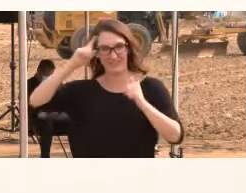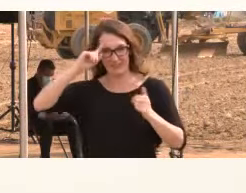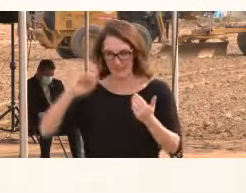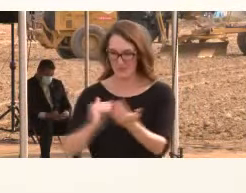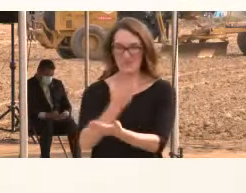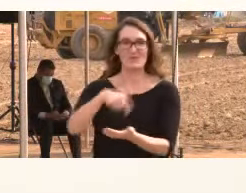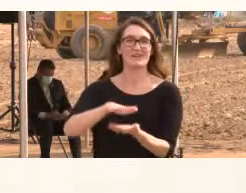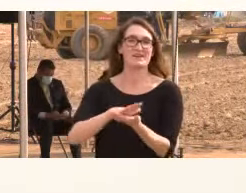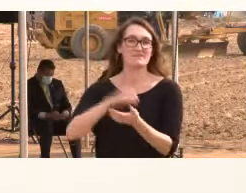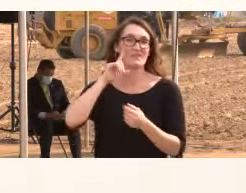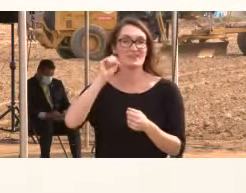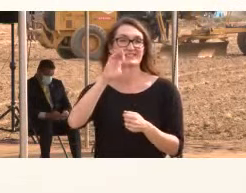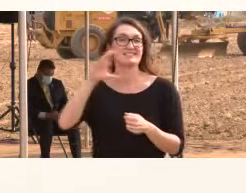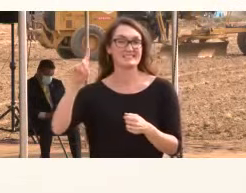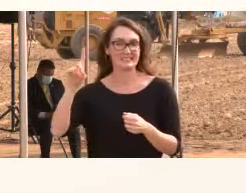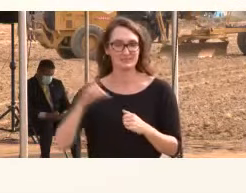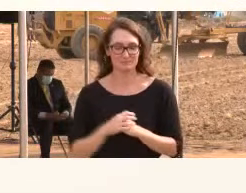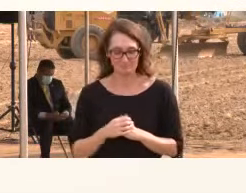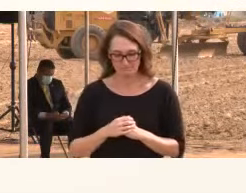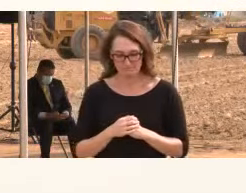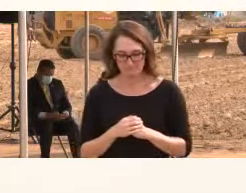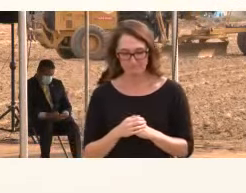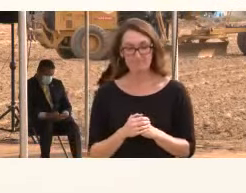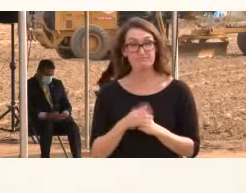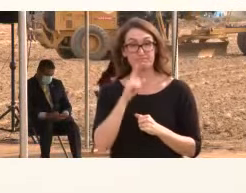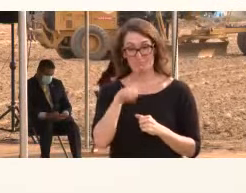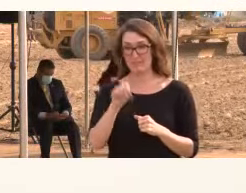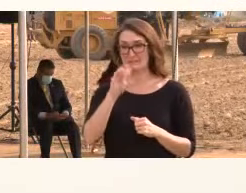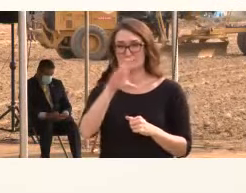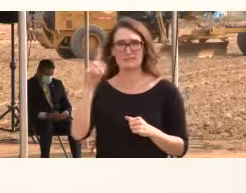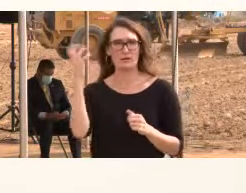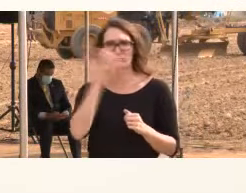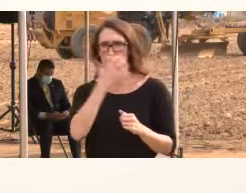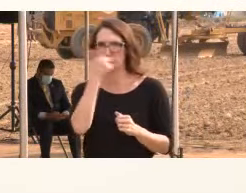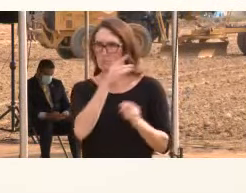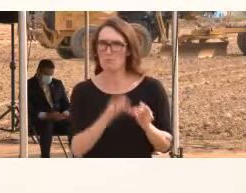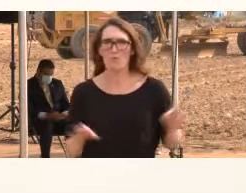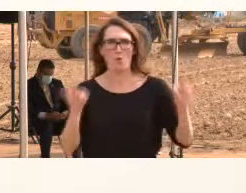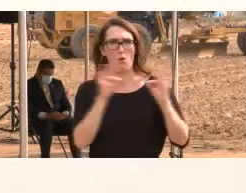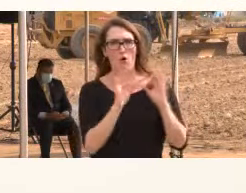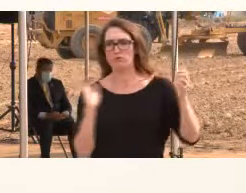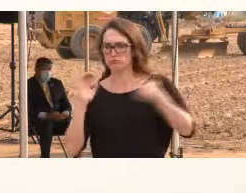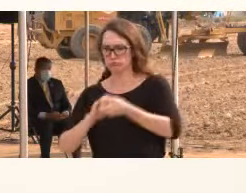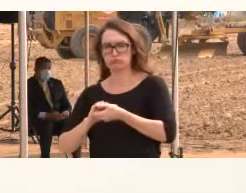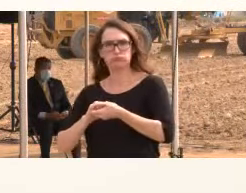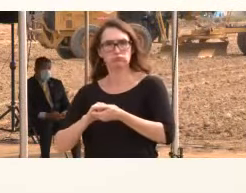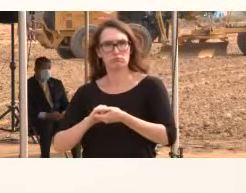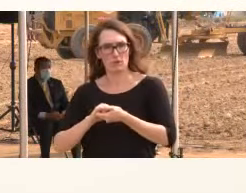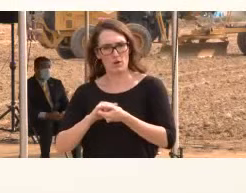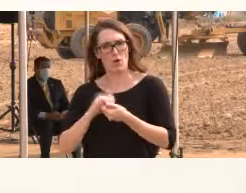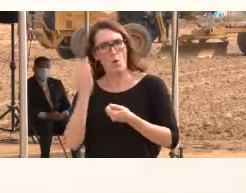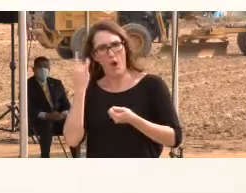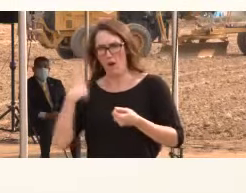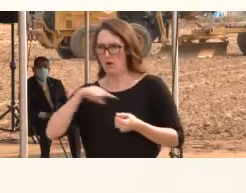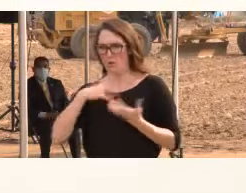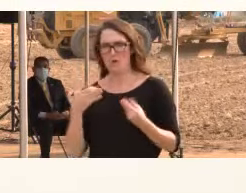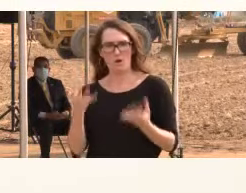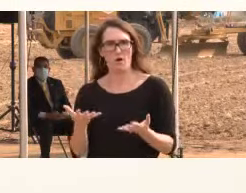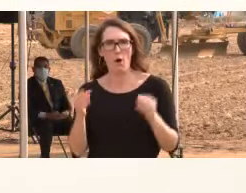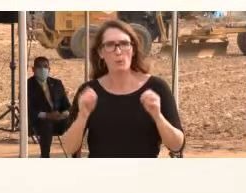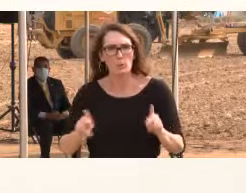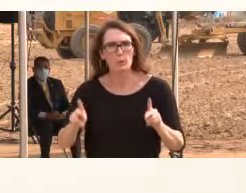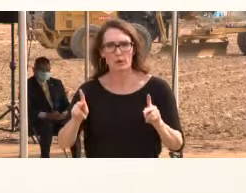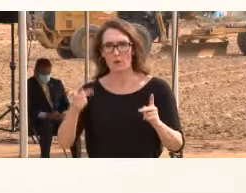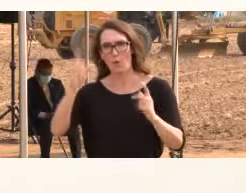Center Community College District. The district has become an important partner in our efforts to provide opportunity and offer